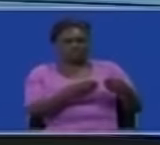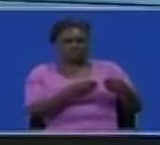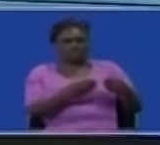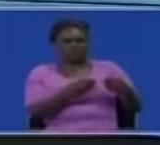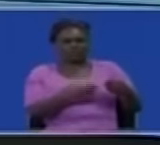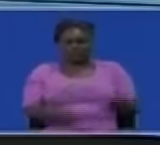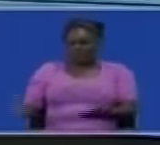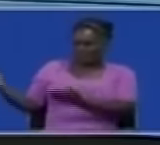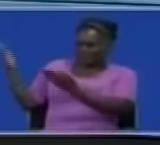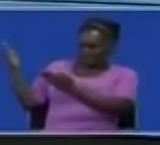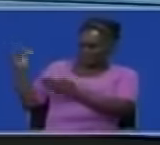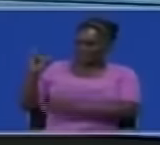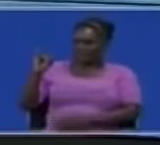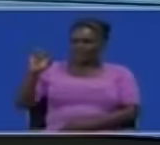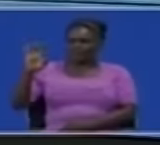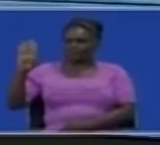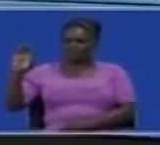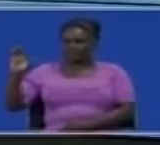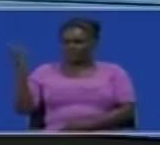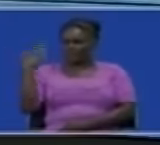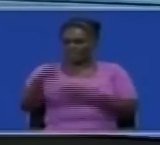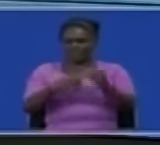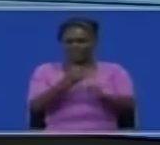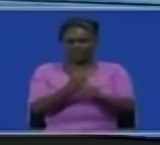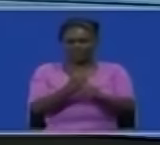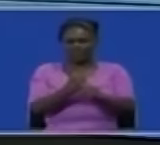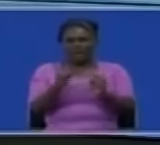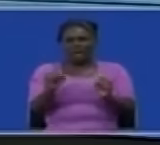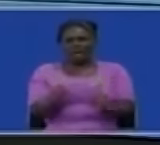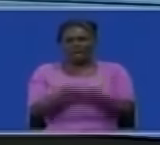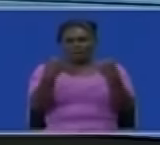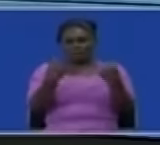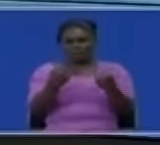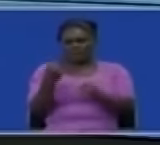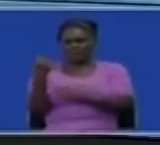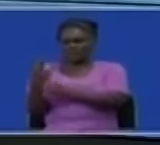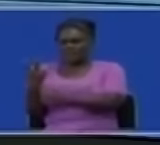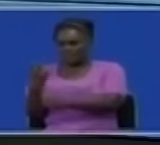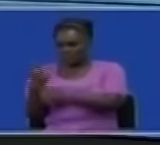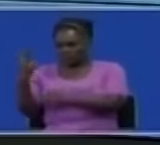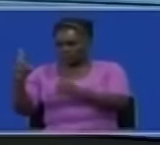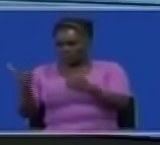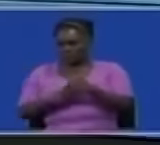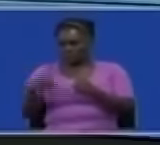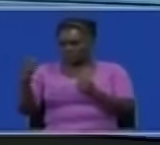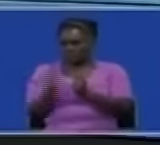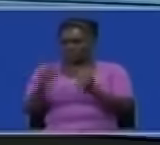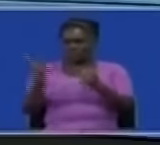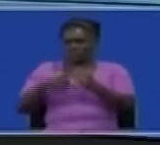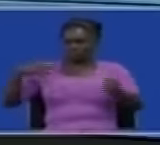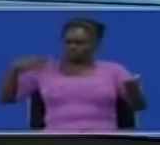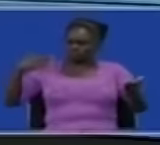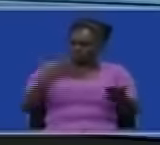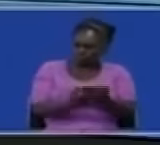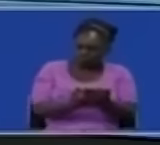Now, this, according to the IEBC timeline that was given last year, was to happen all through from December the 26th, 2016, all